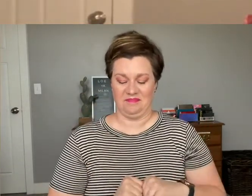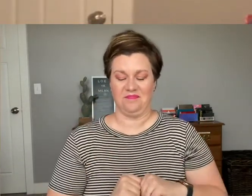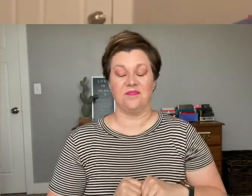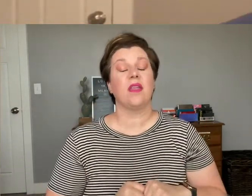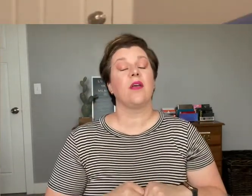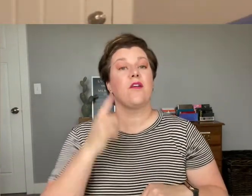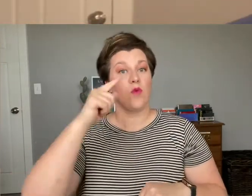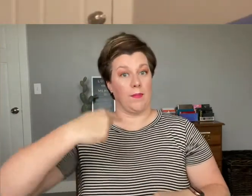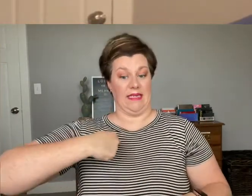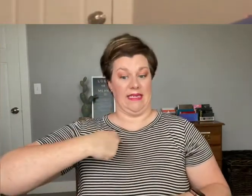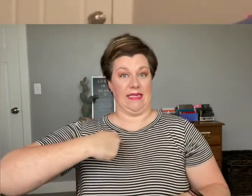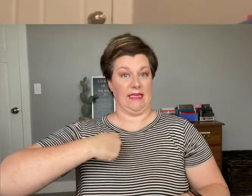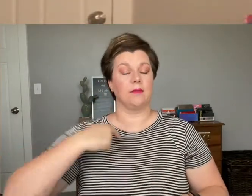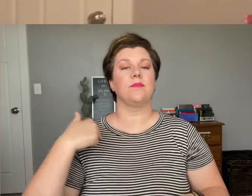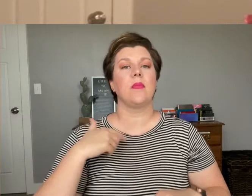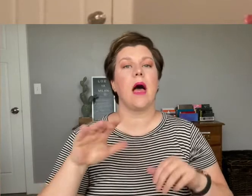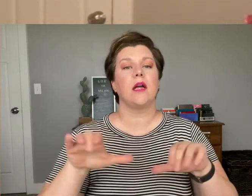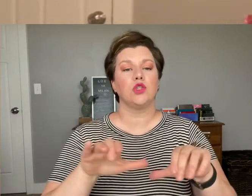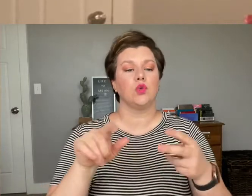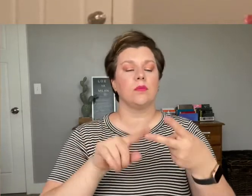face. But I will use